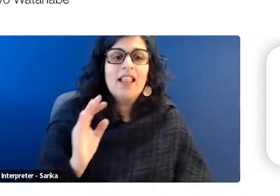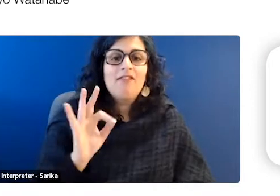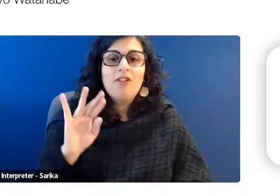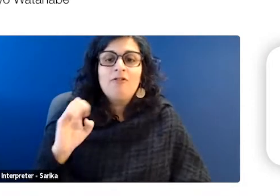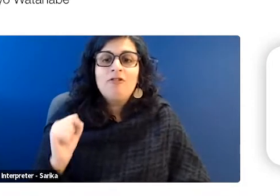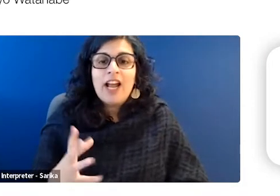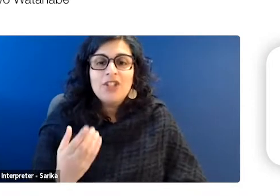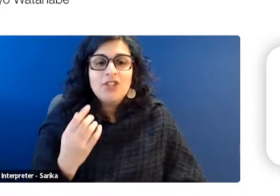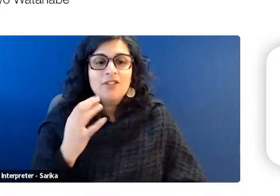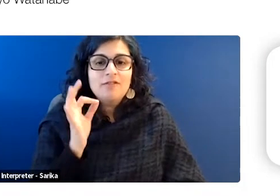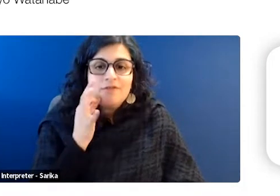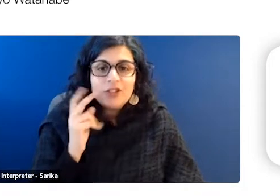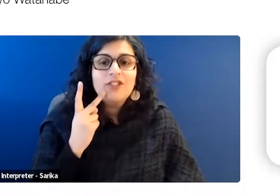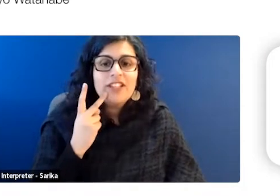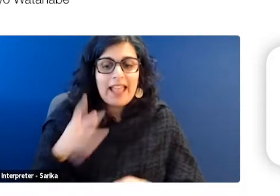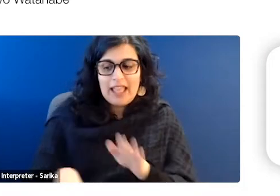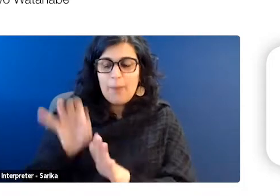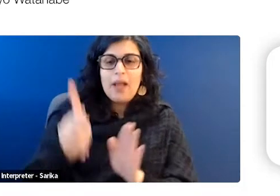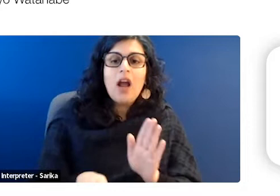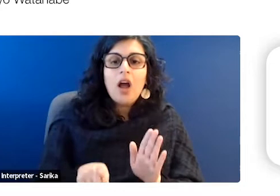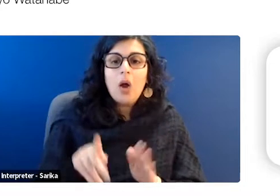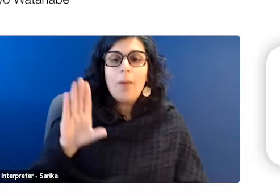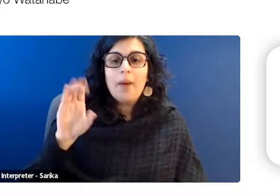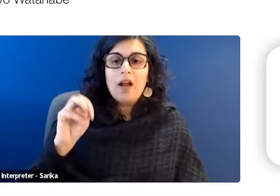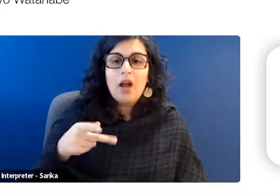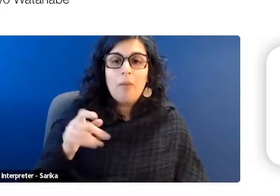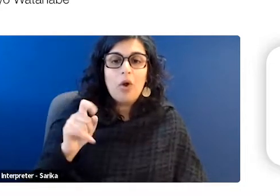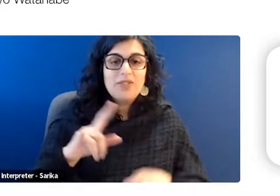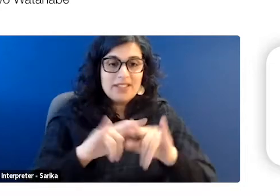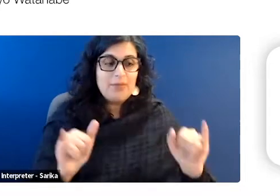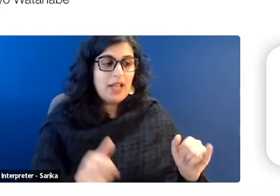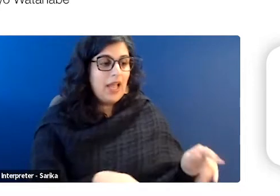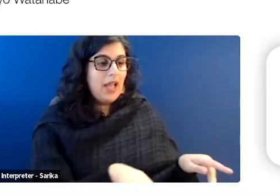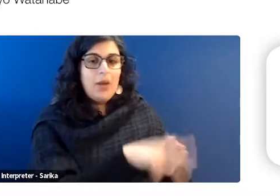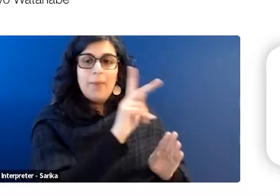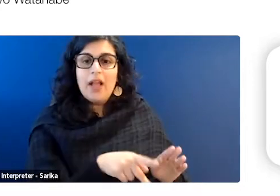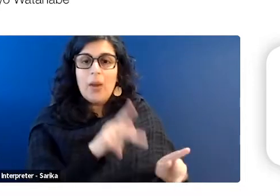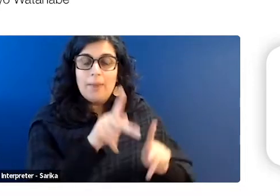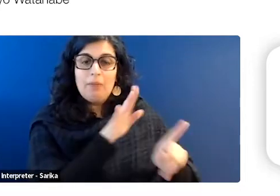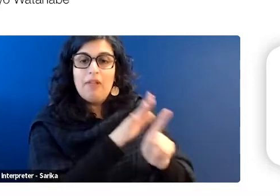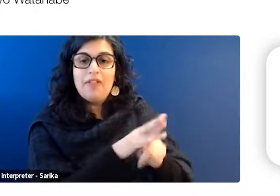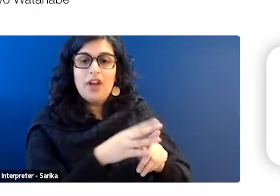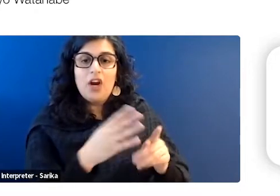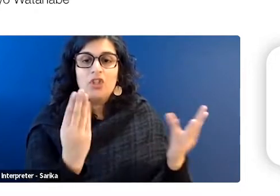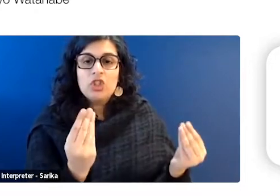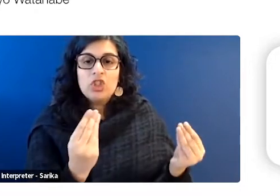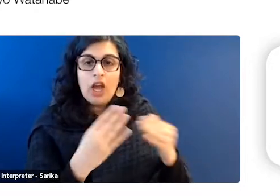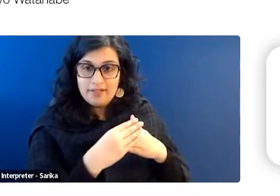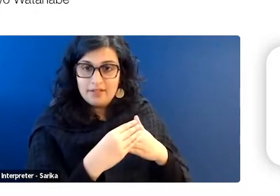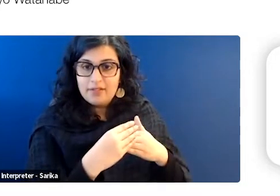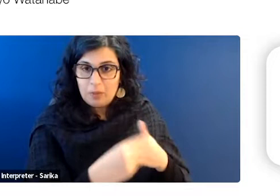and pick up compost while also picking up people's like soft plastics so that they can